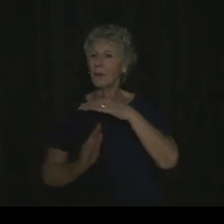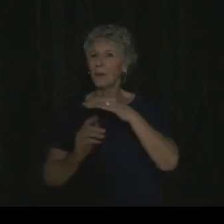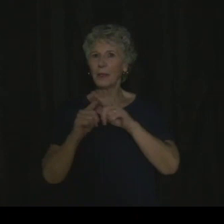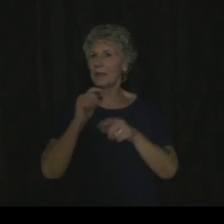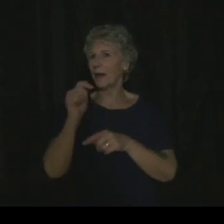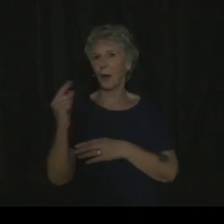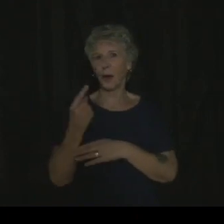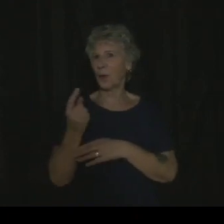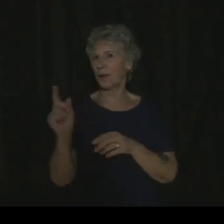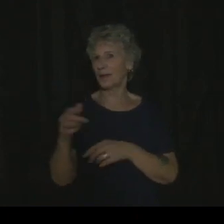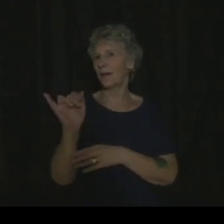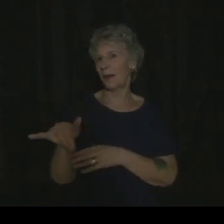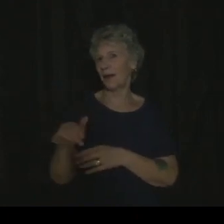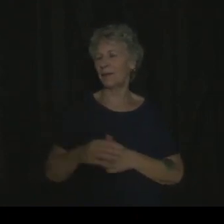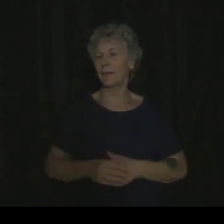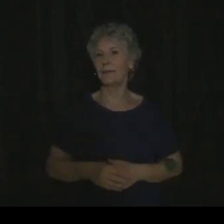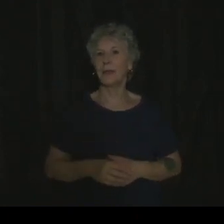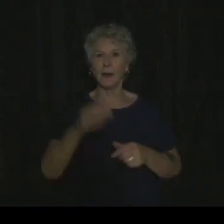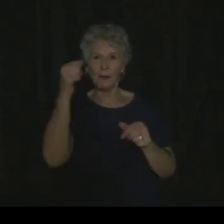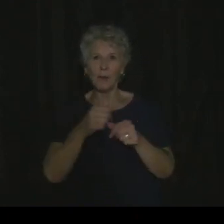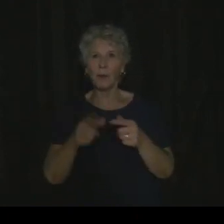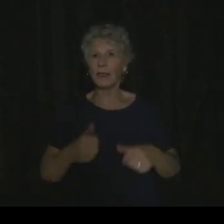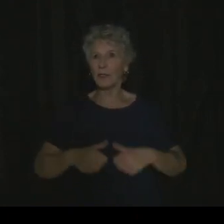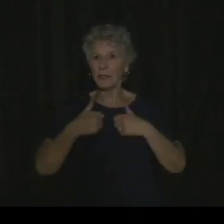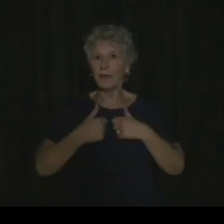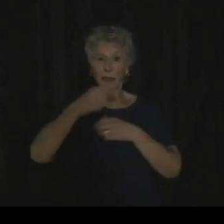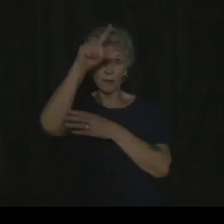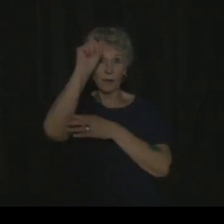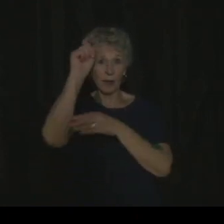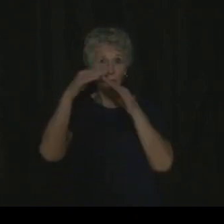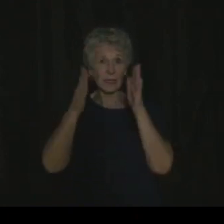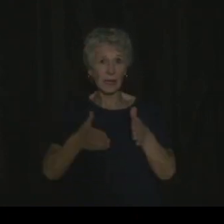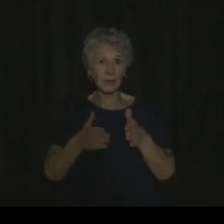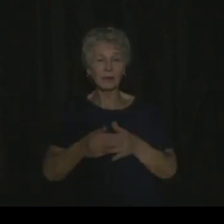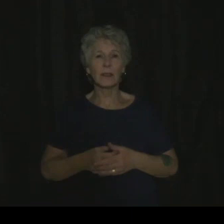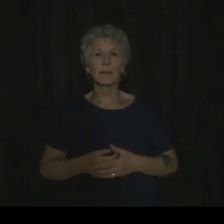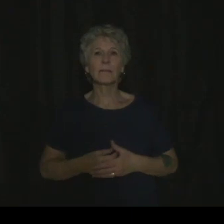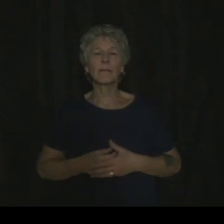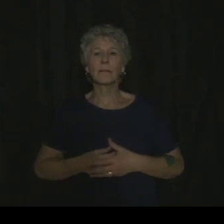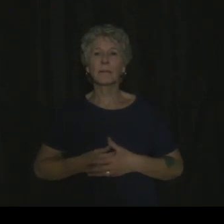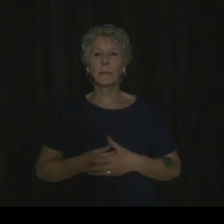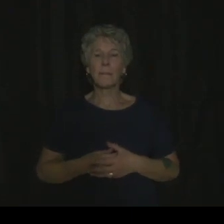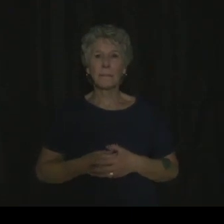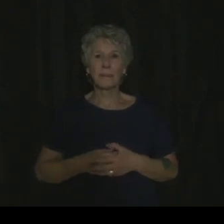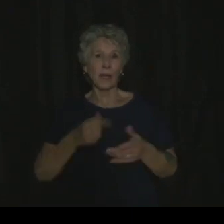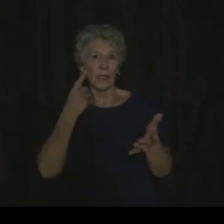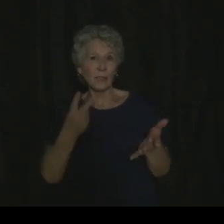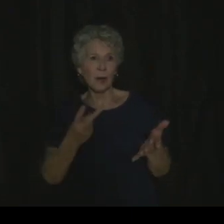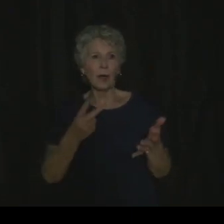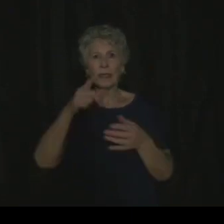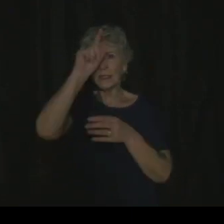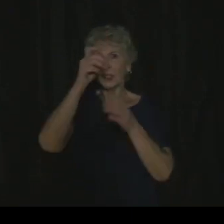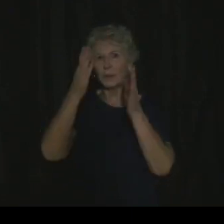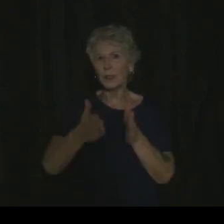way. Maybe you remember when he was living in the house of Pharaoh in chapter 2 of Exodus, that he saw an Egyptian